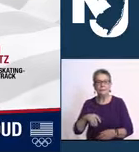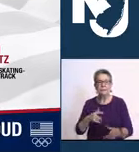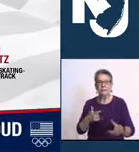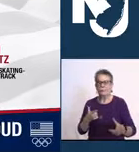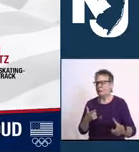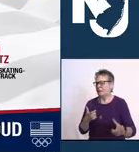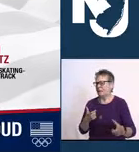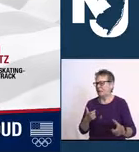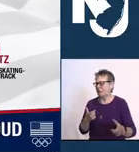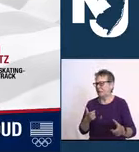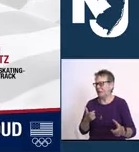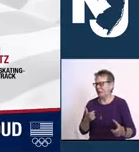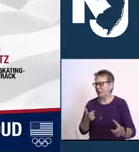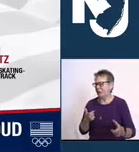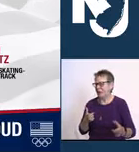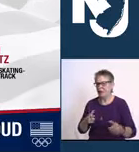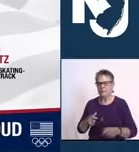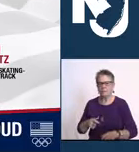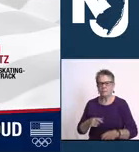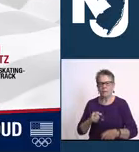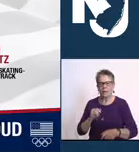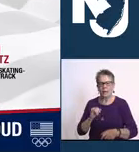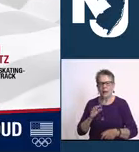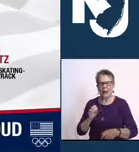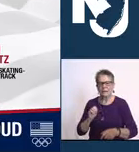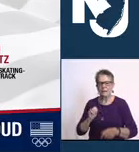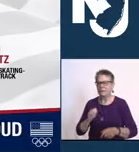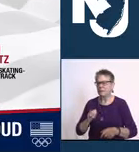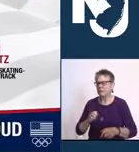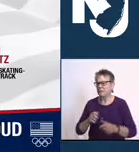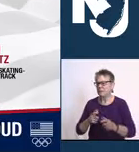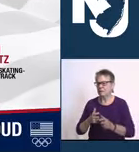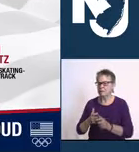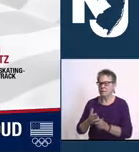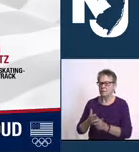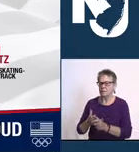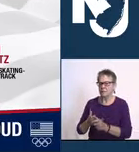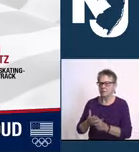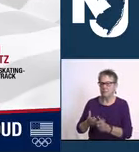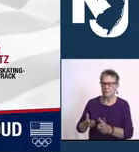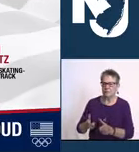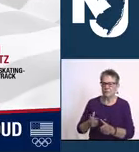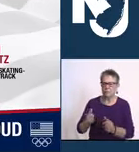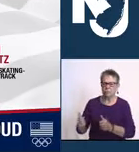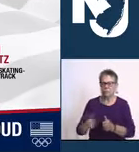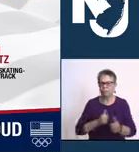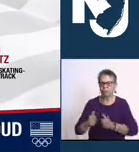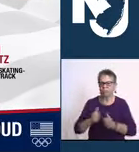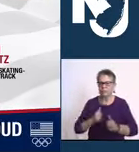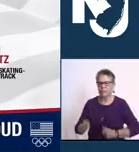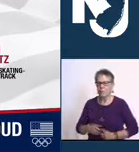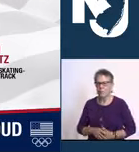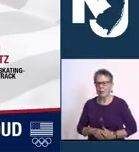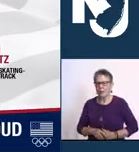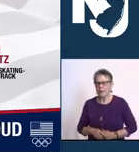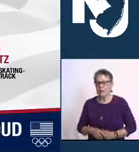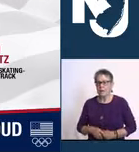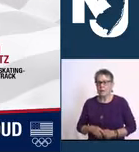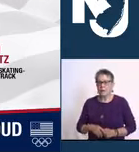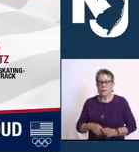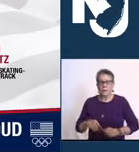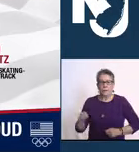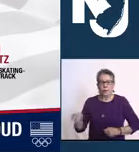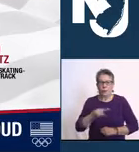in the women's 500 and 1,000 meter races. There are other athletes competing either for